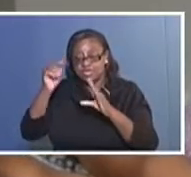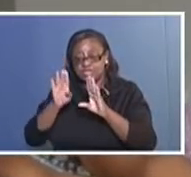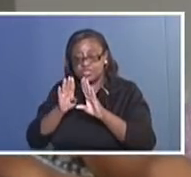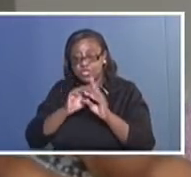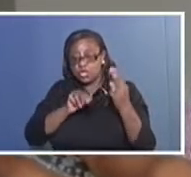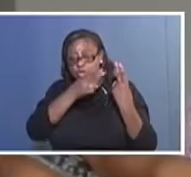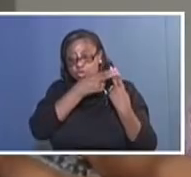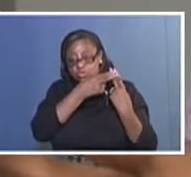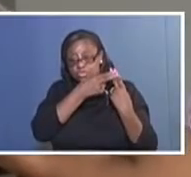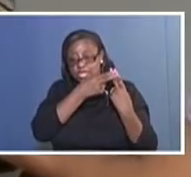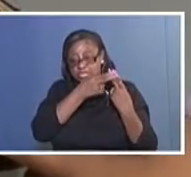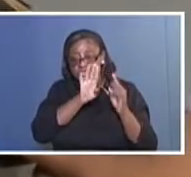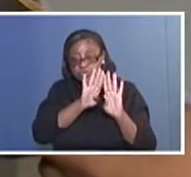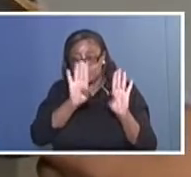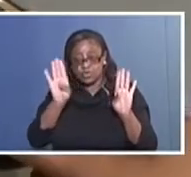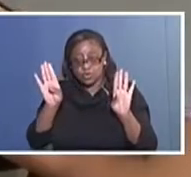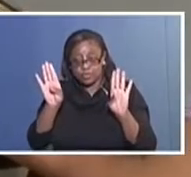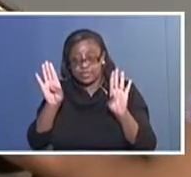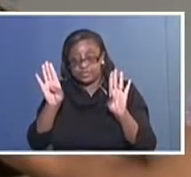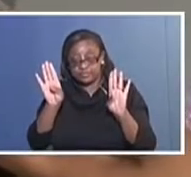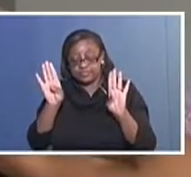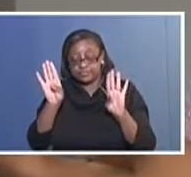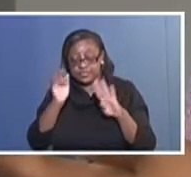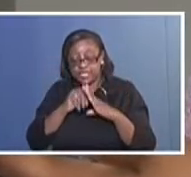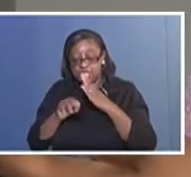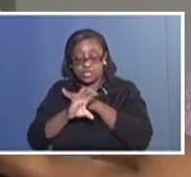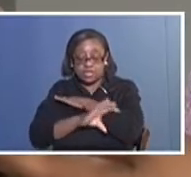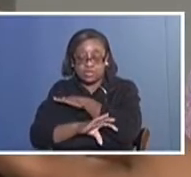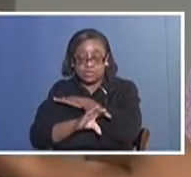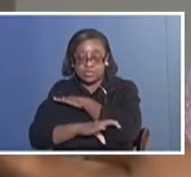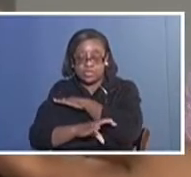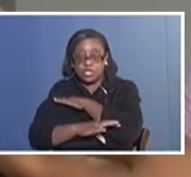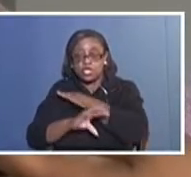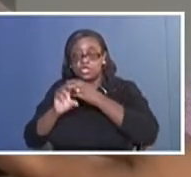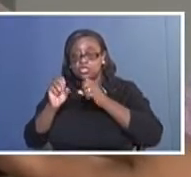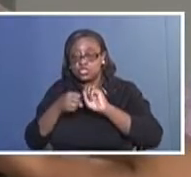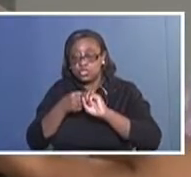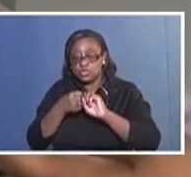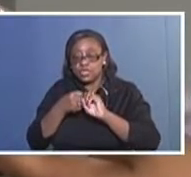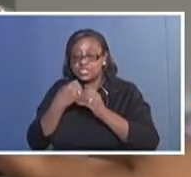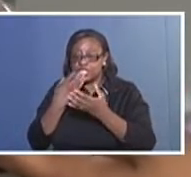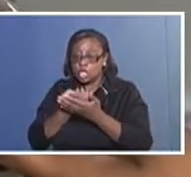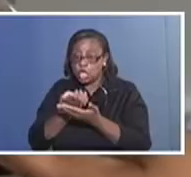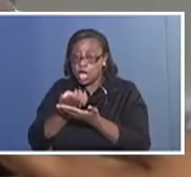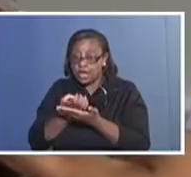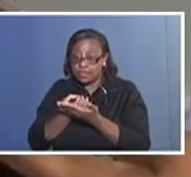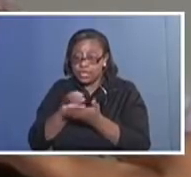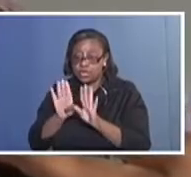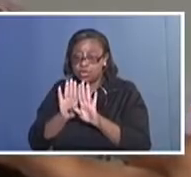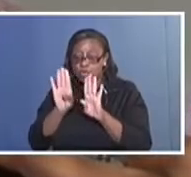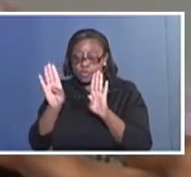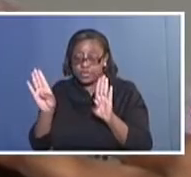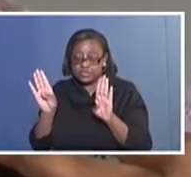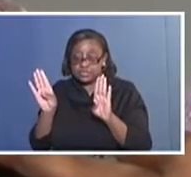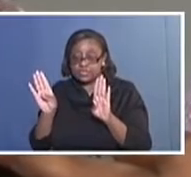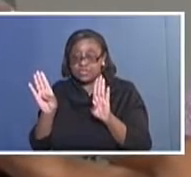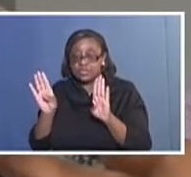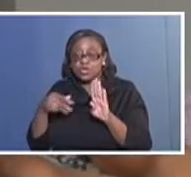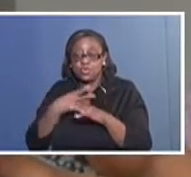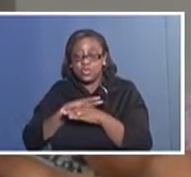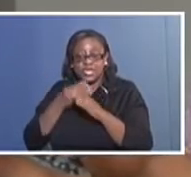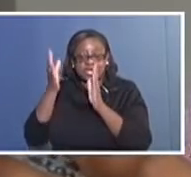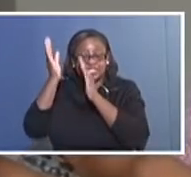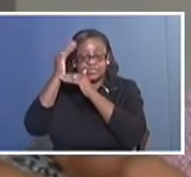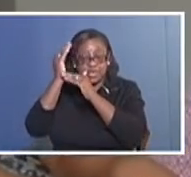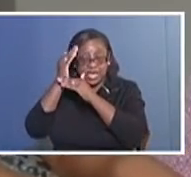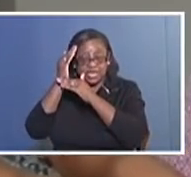opening of Atlantis and other properties in the country. And as the economy opens further, we expect those numbers to